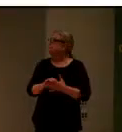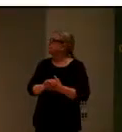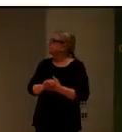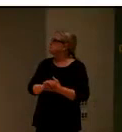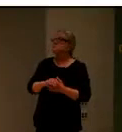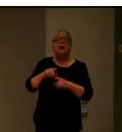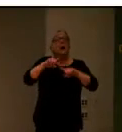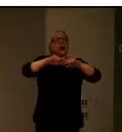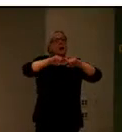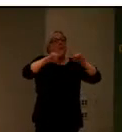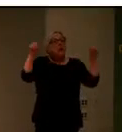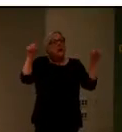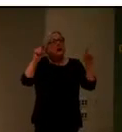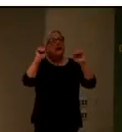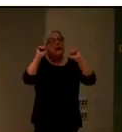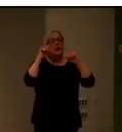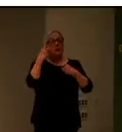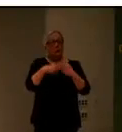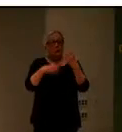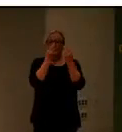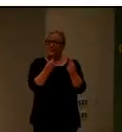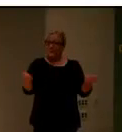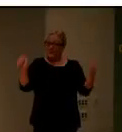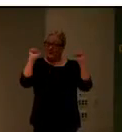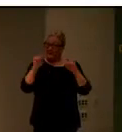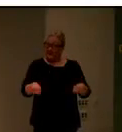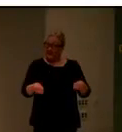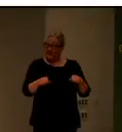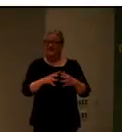it's solvable. Simple, clear messages.